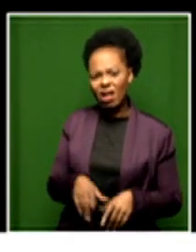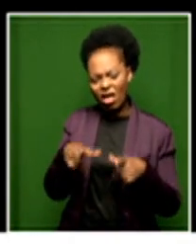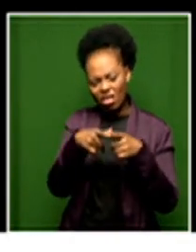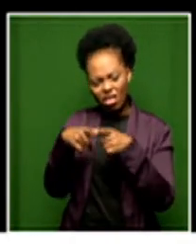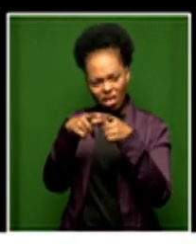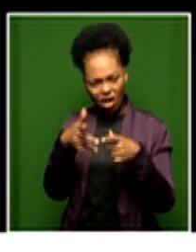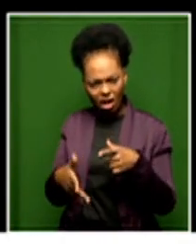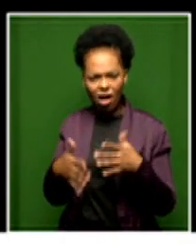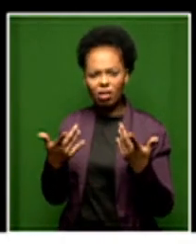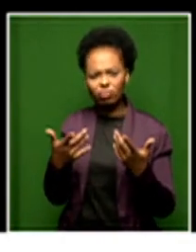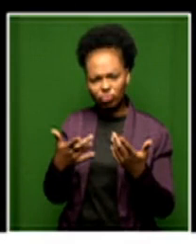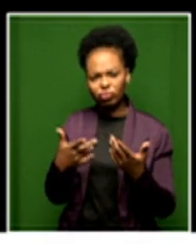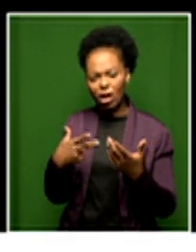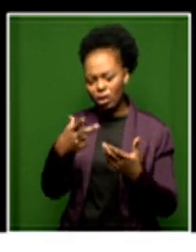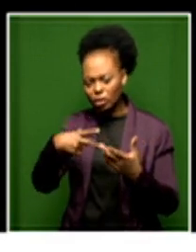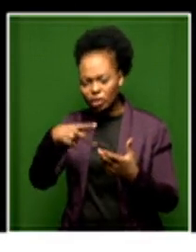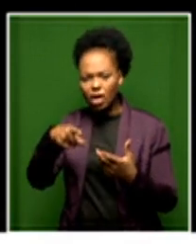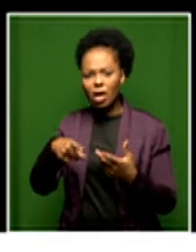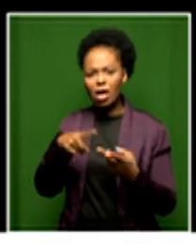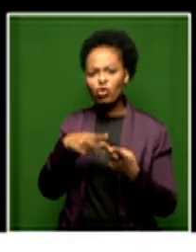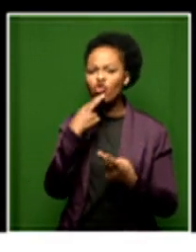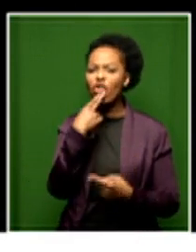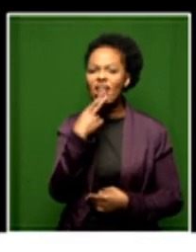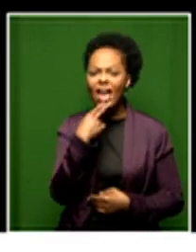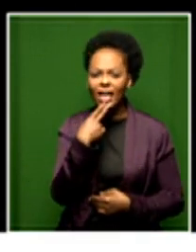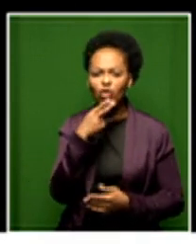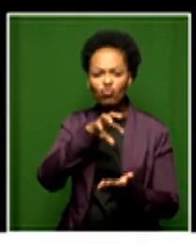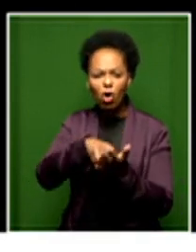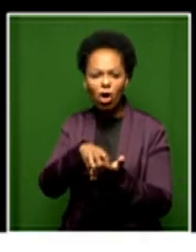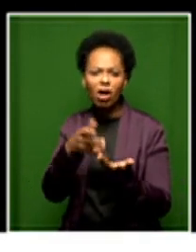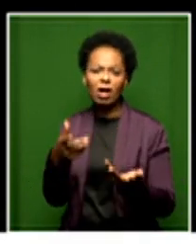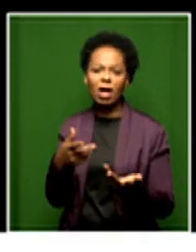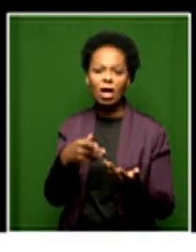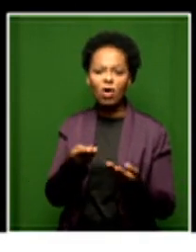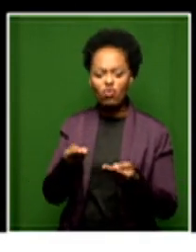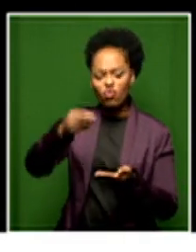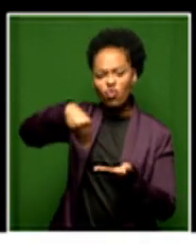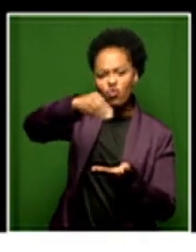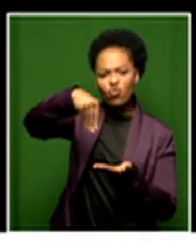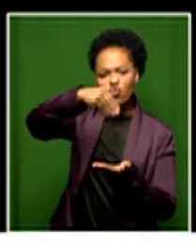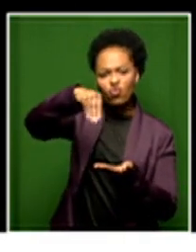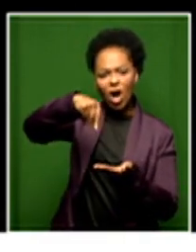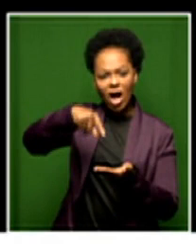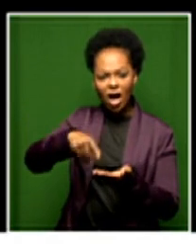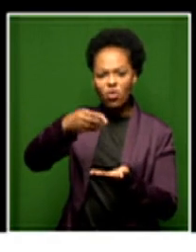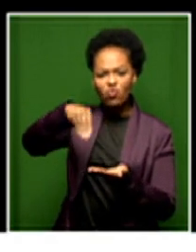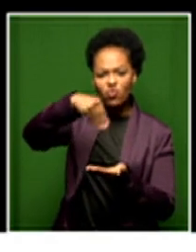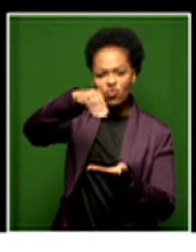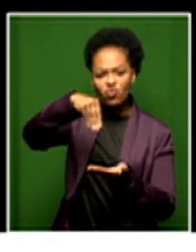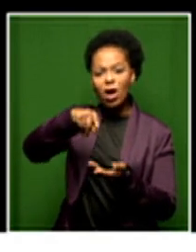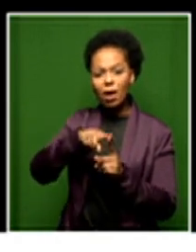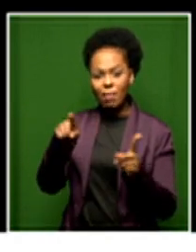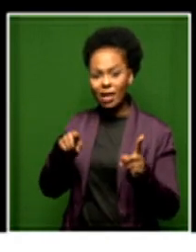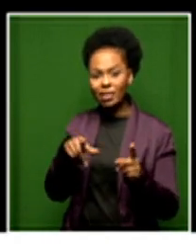tiramisu. I love chocolate mousse. I love creme brulee. There's so many. But panna